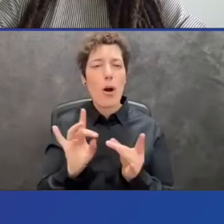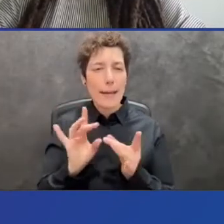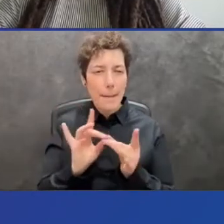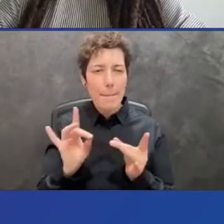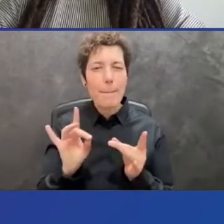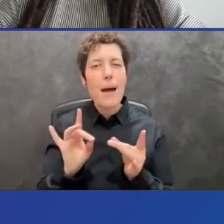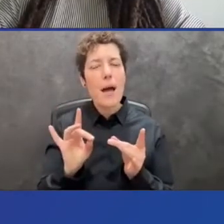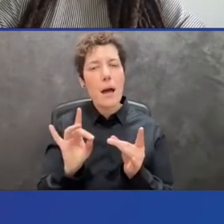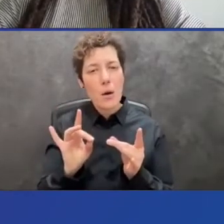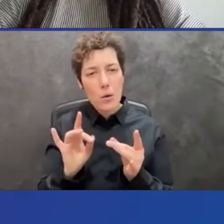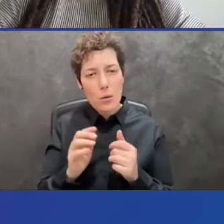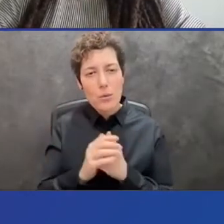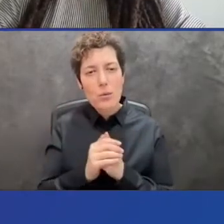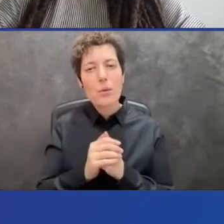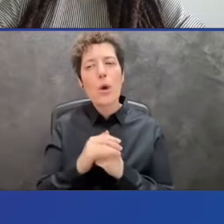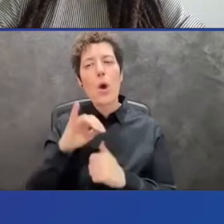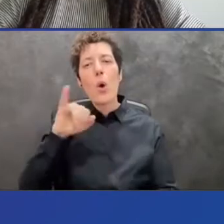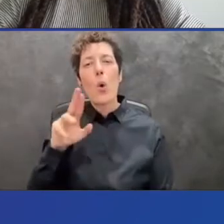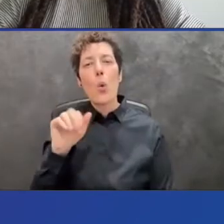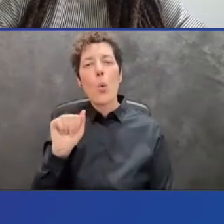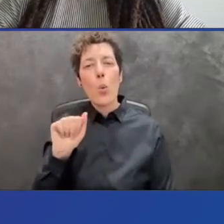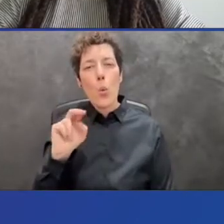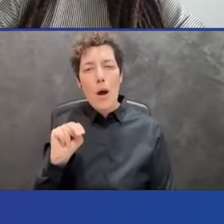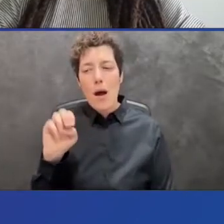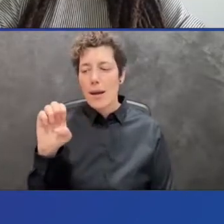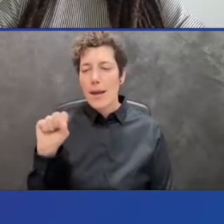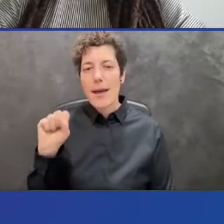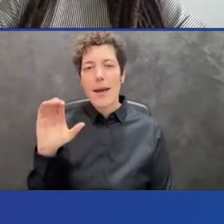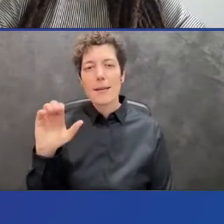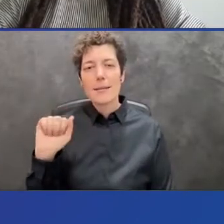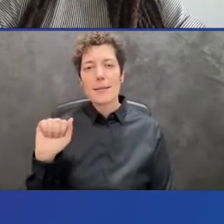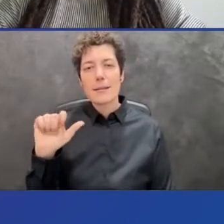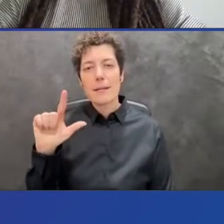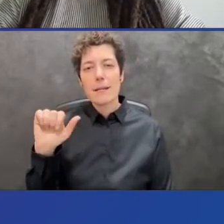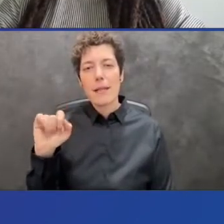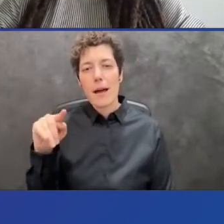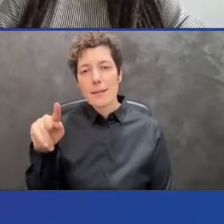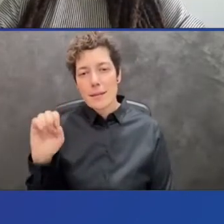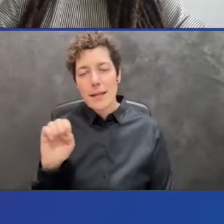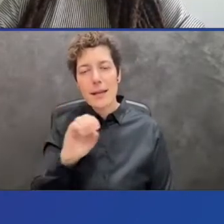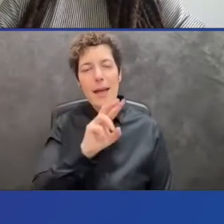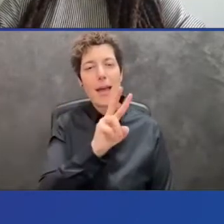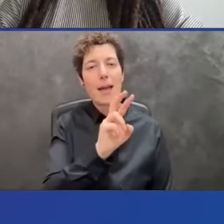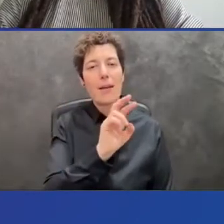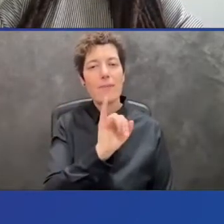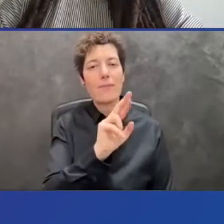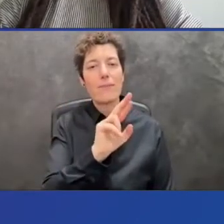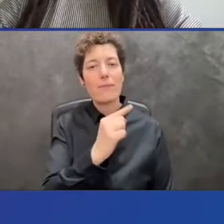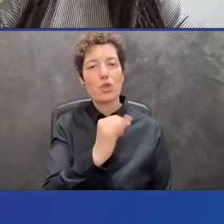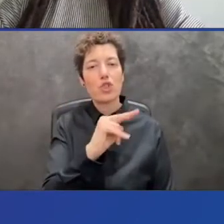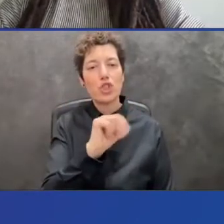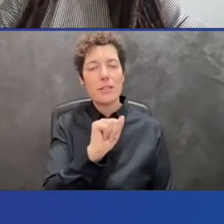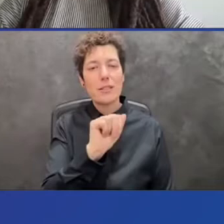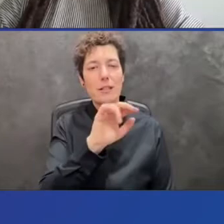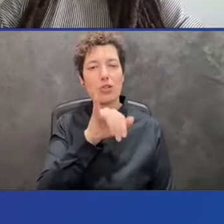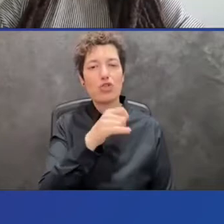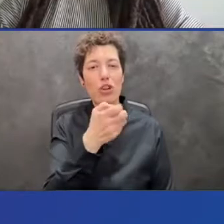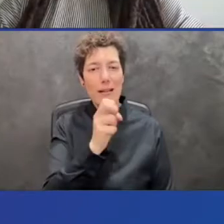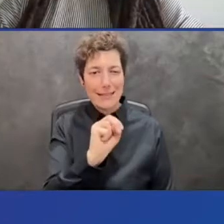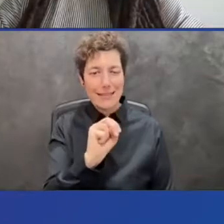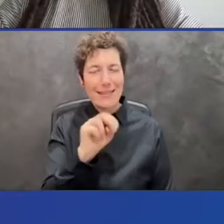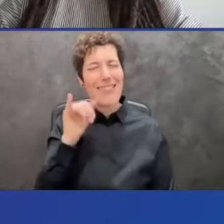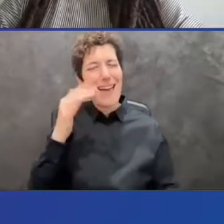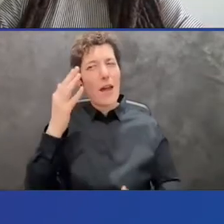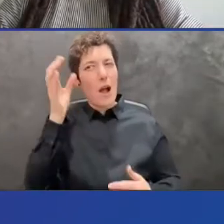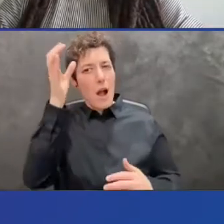of Juan Escalante and Virginia Johnson, this notion of mentors or creating your own personal